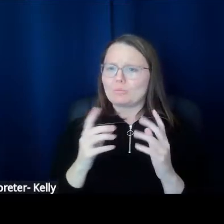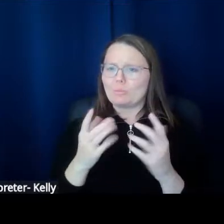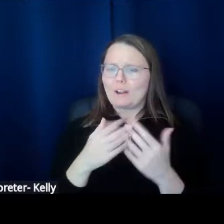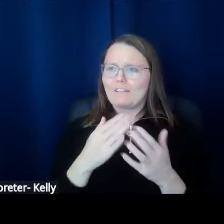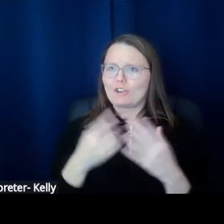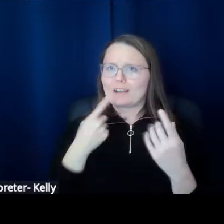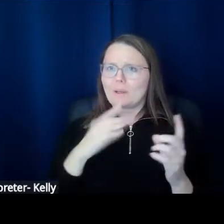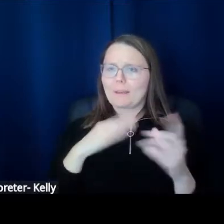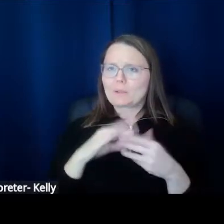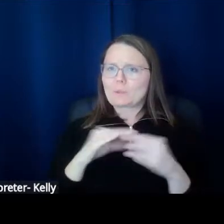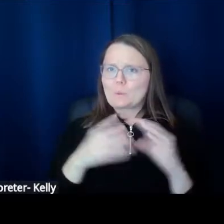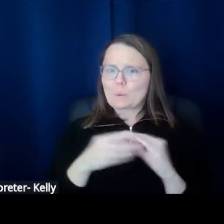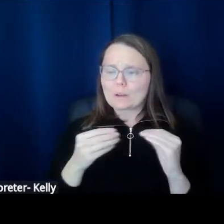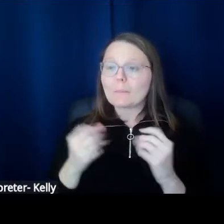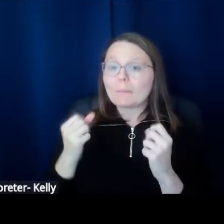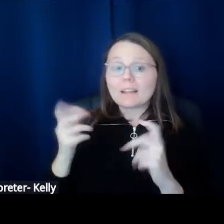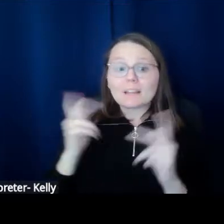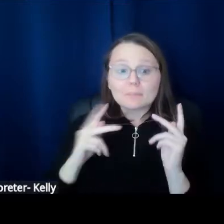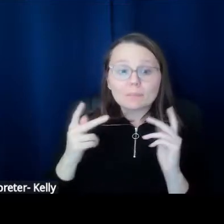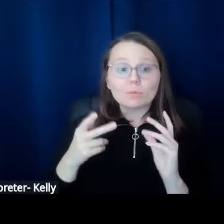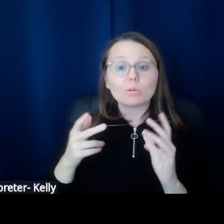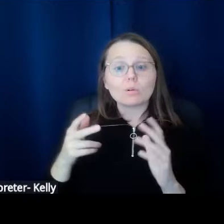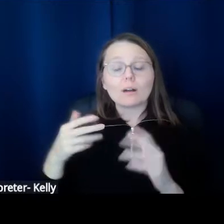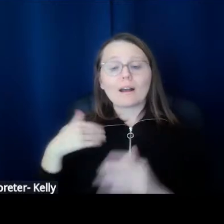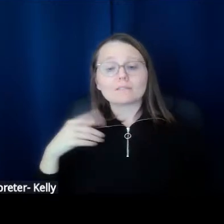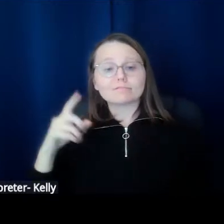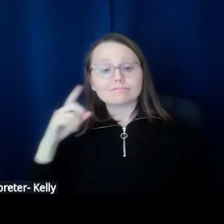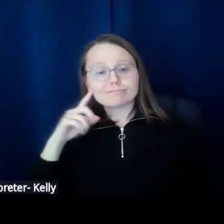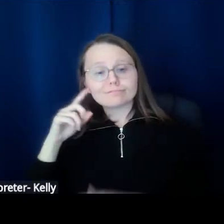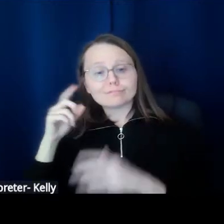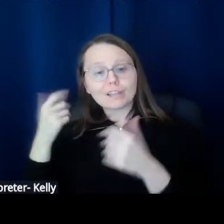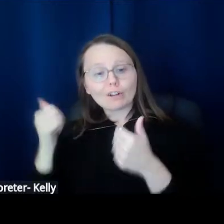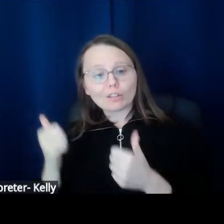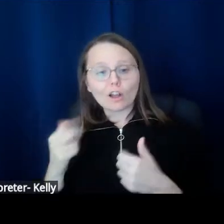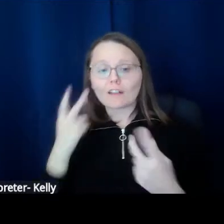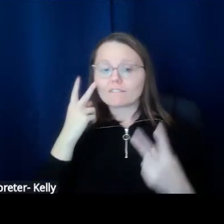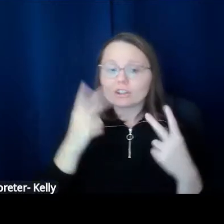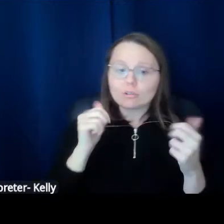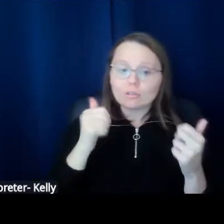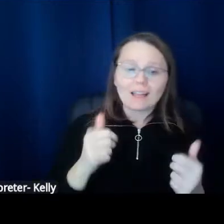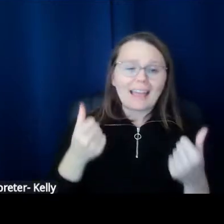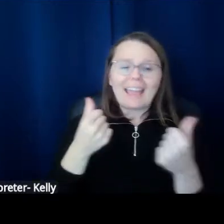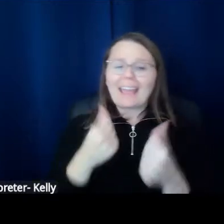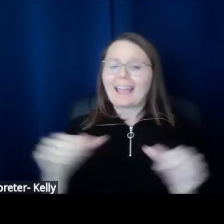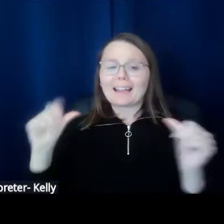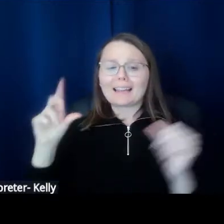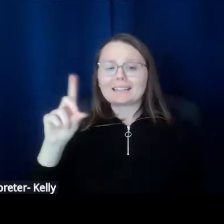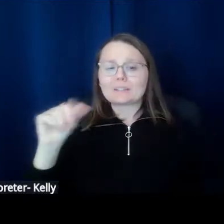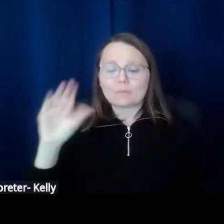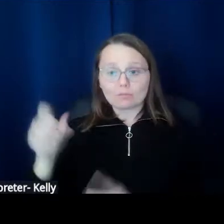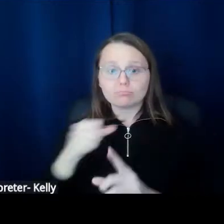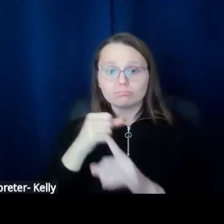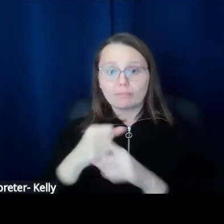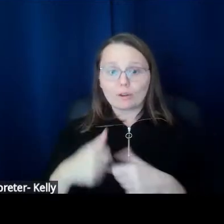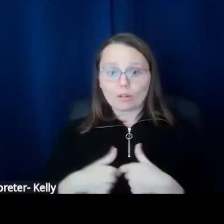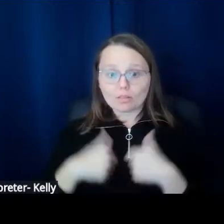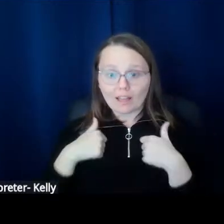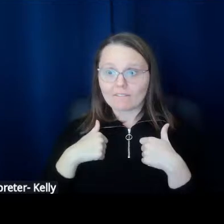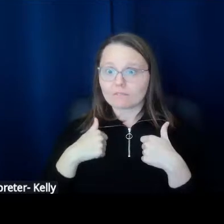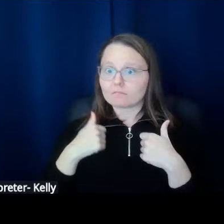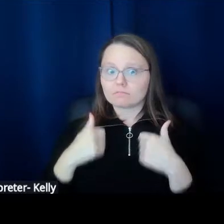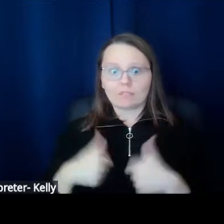lot of people being diagnosed with hearing loss, vision loss, any kind of disability that's going to affect your life for the rest of your